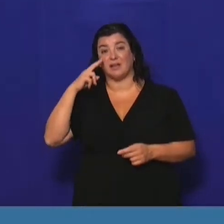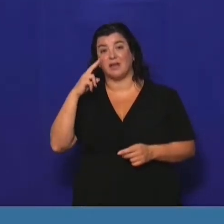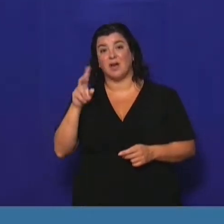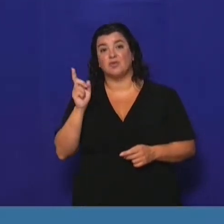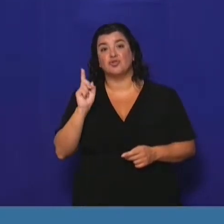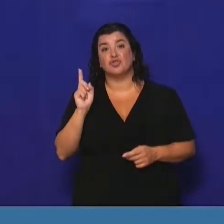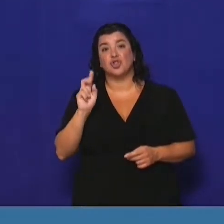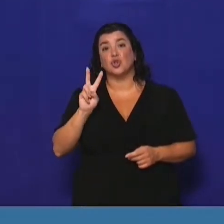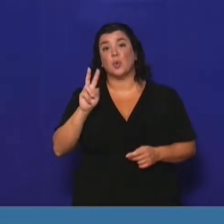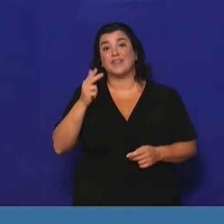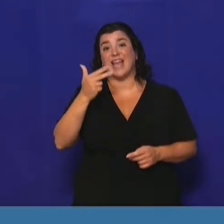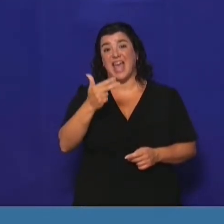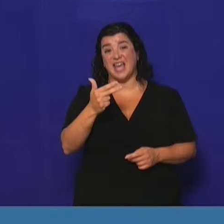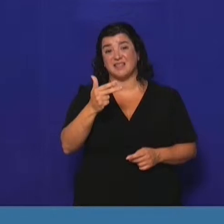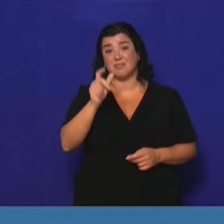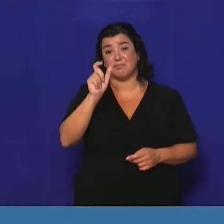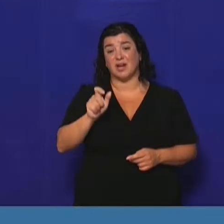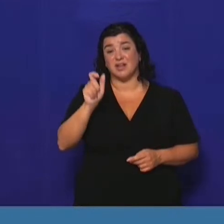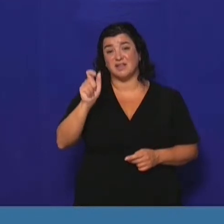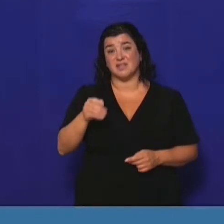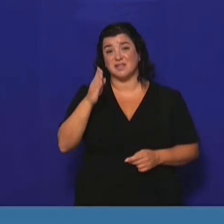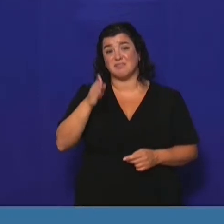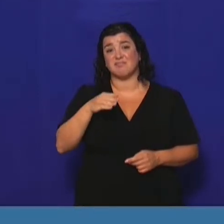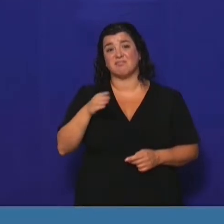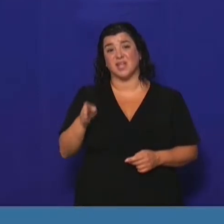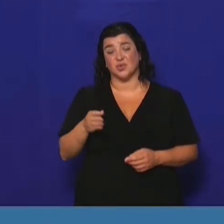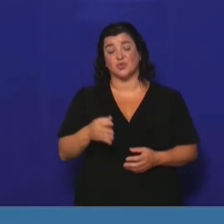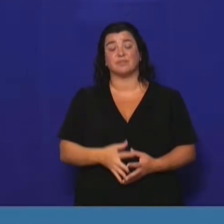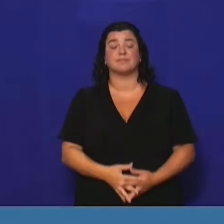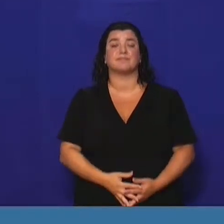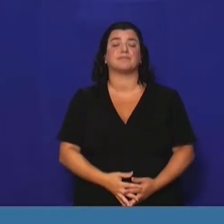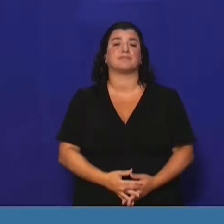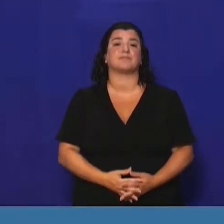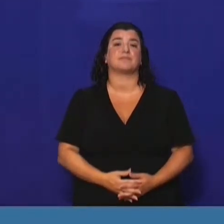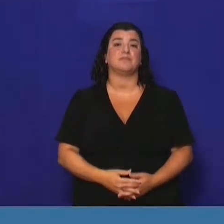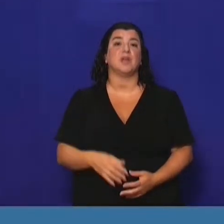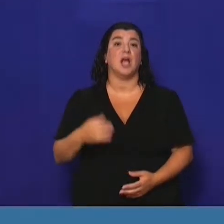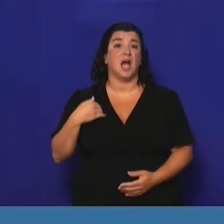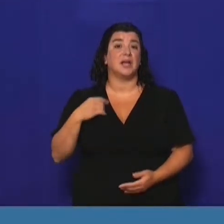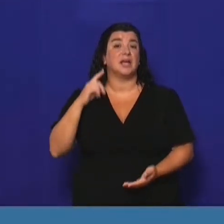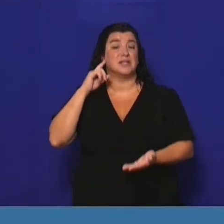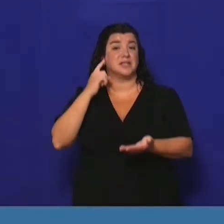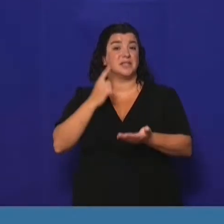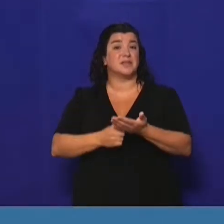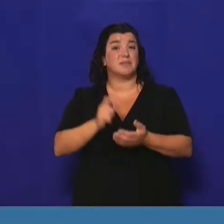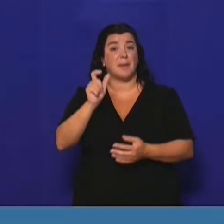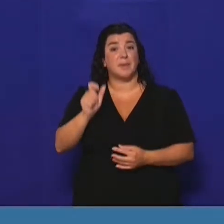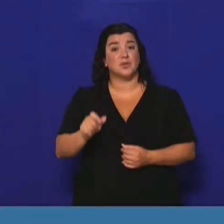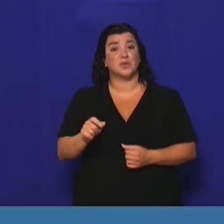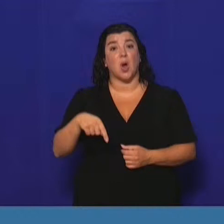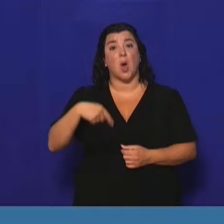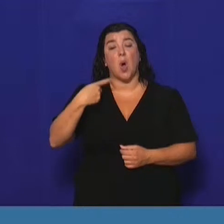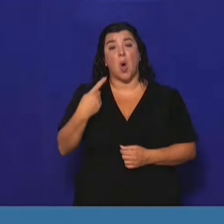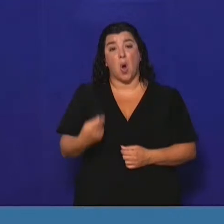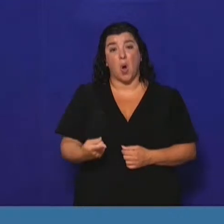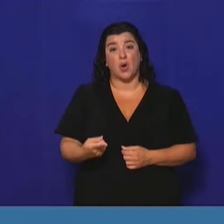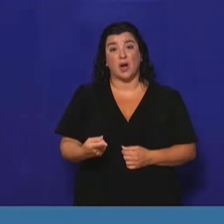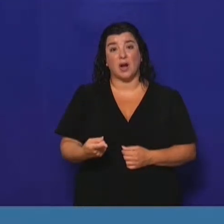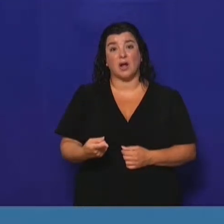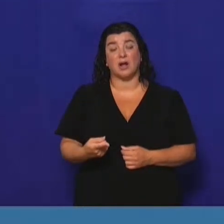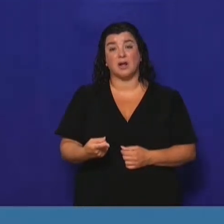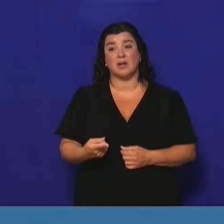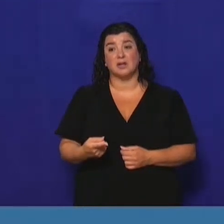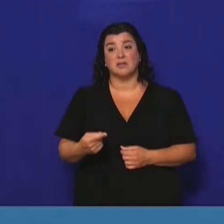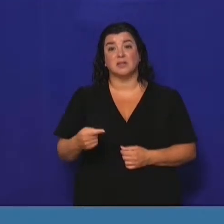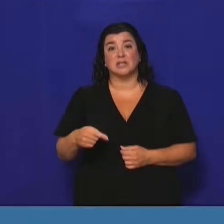28 persuna li mietu. U għandna wkoll persuna oħra li iktar tard ħad toħroġ ukoll